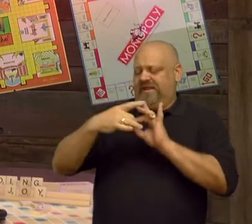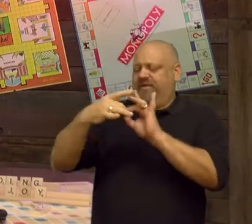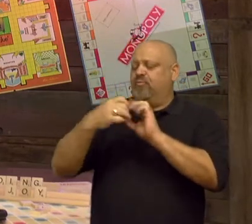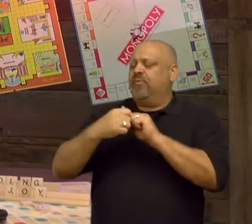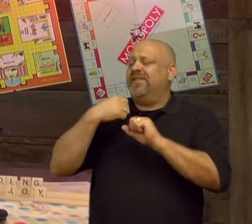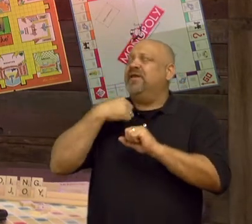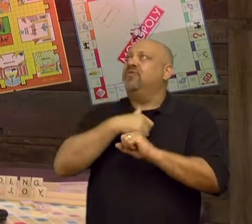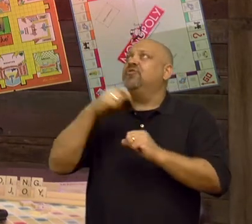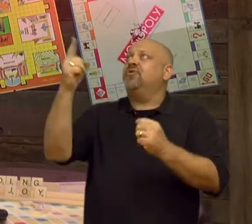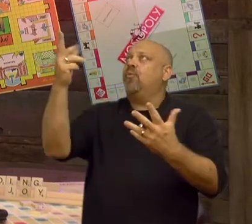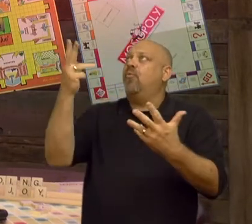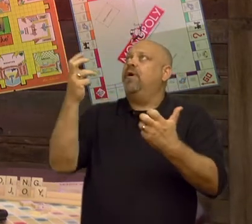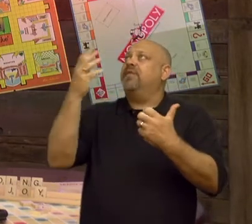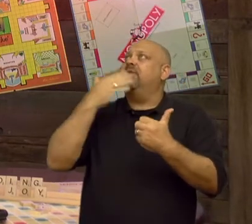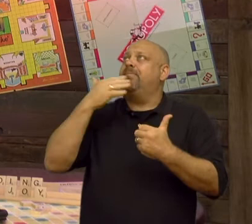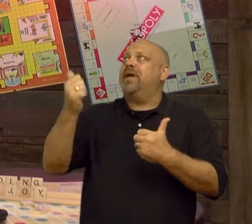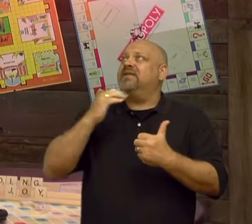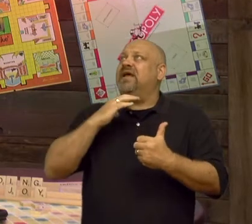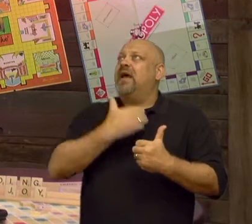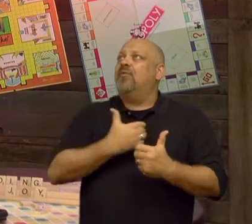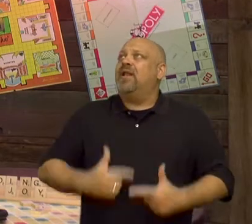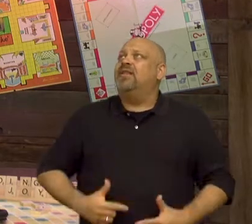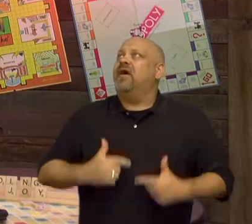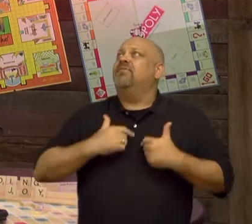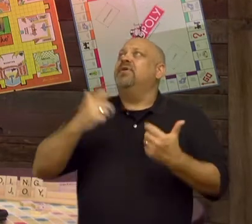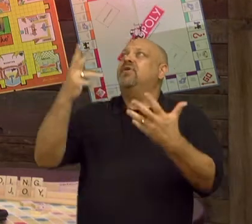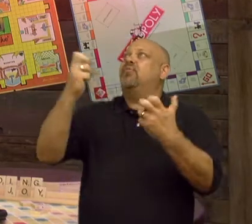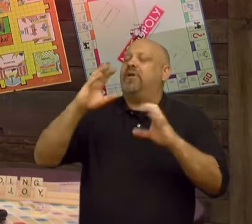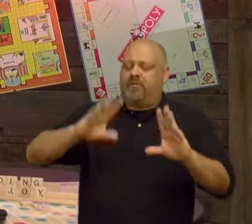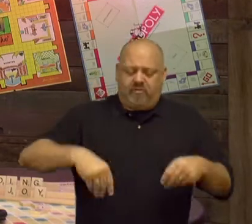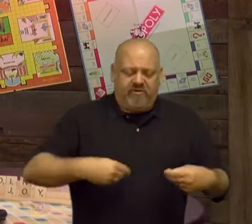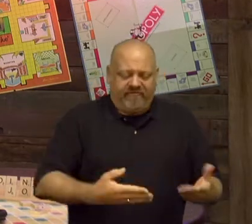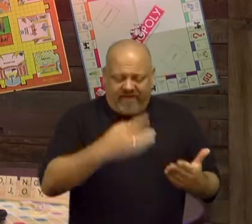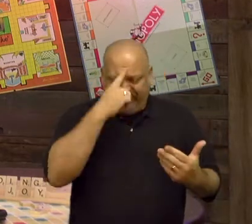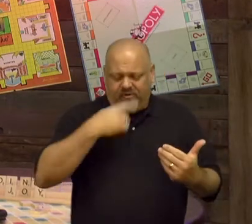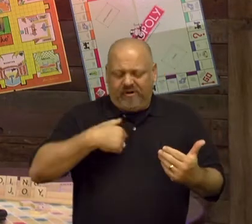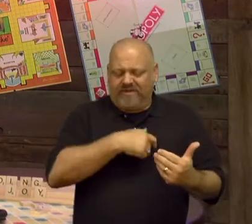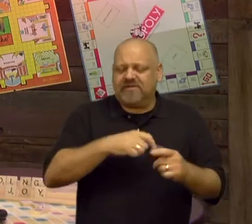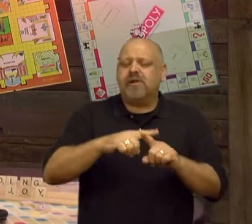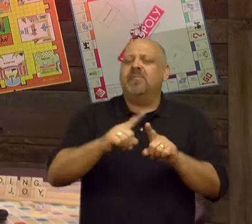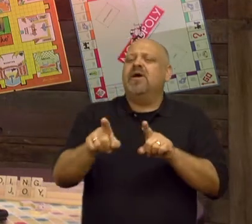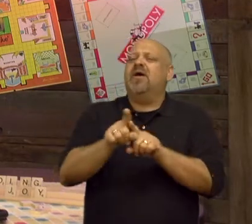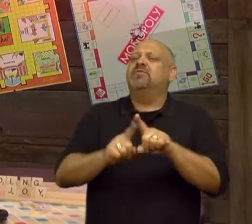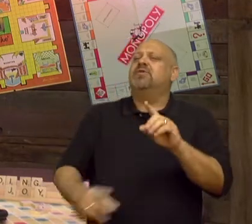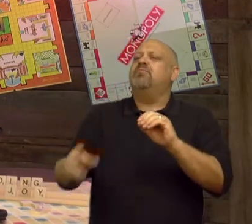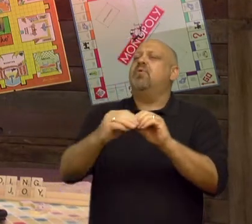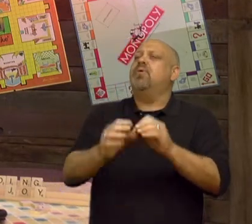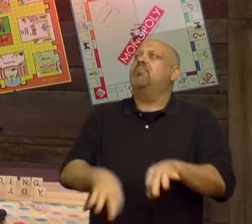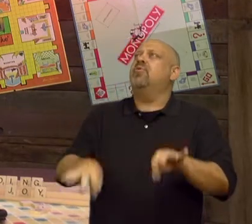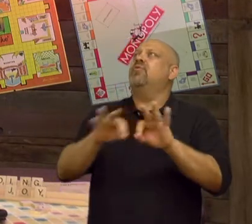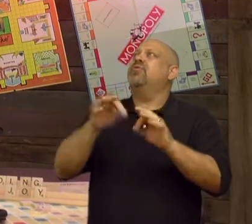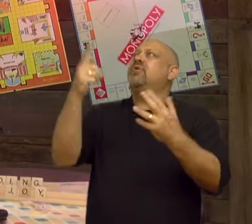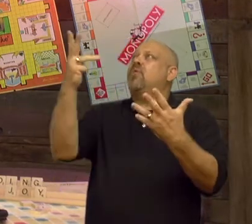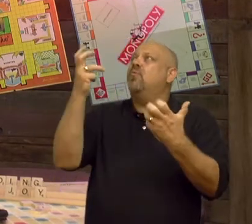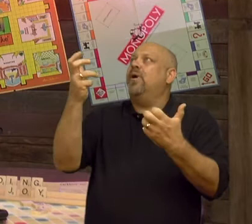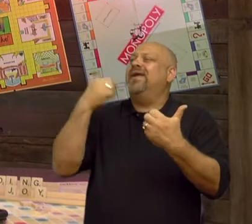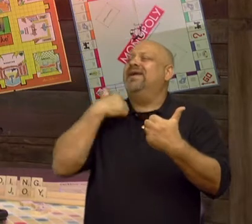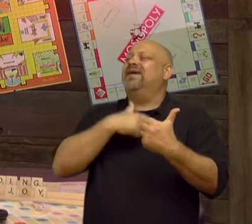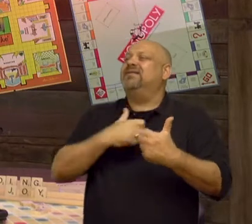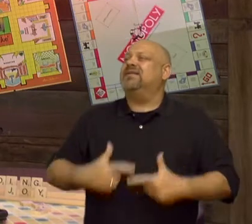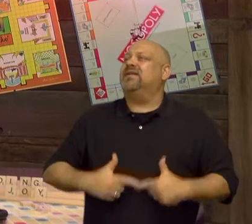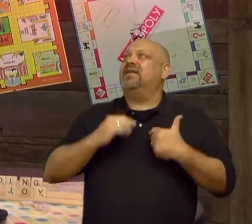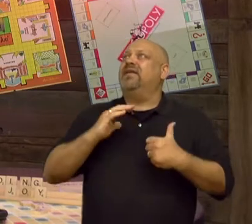and have relationship with us, that you want the best for our lives, that you want to provide for us, but also more